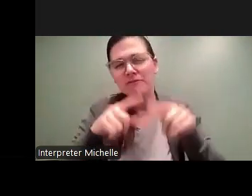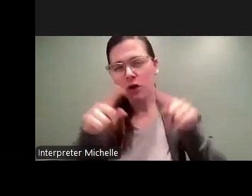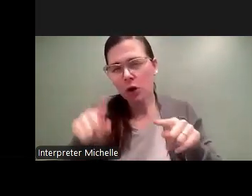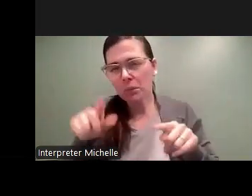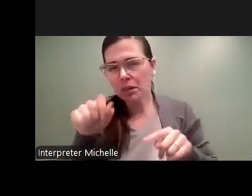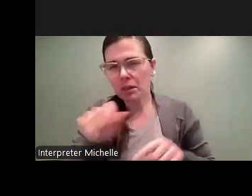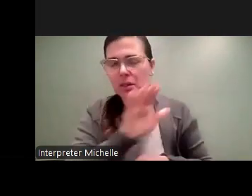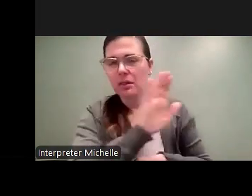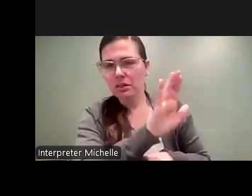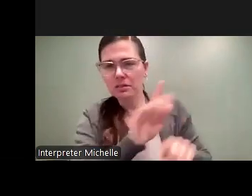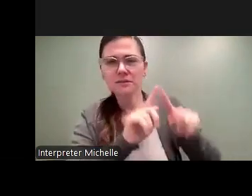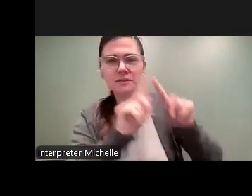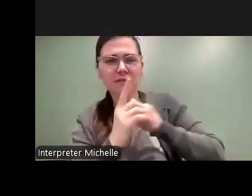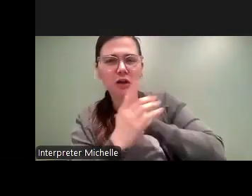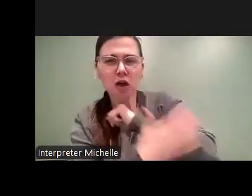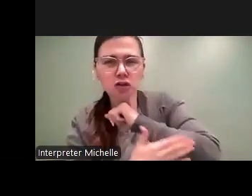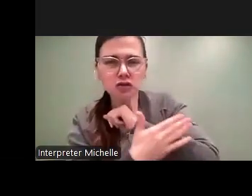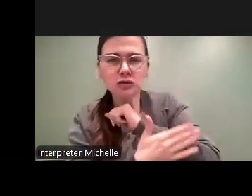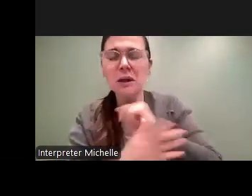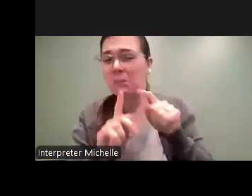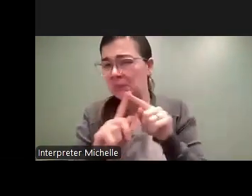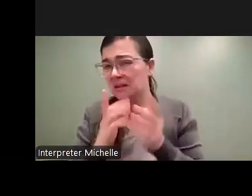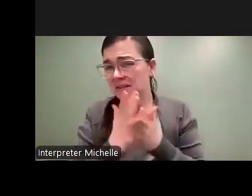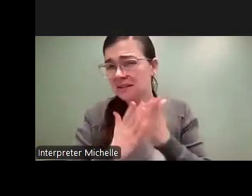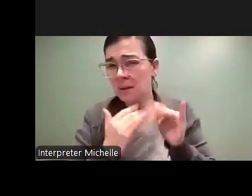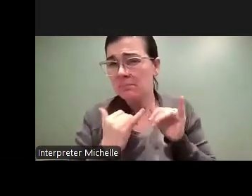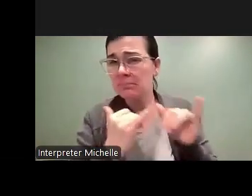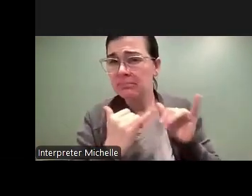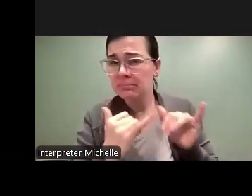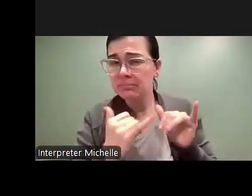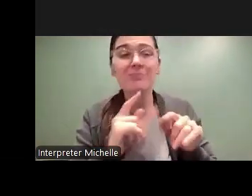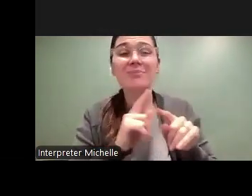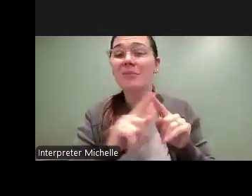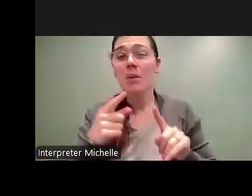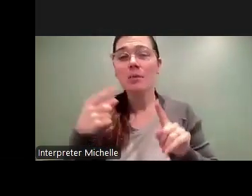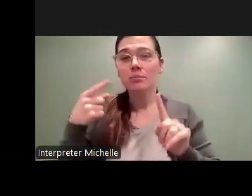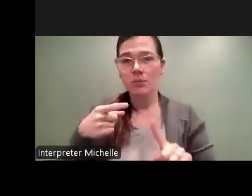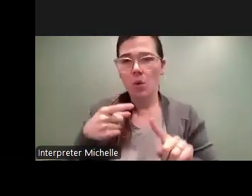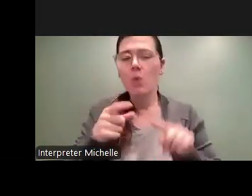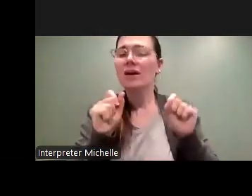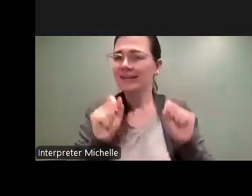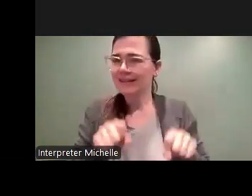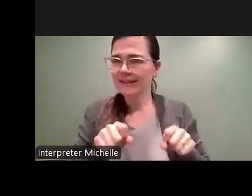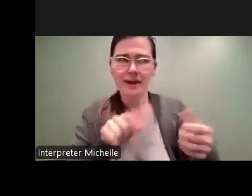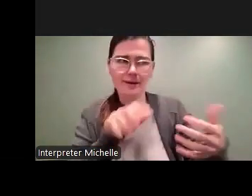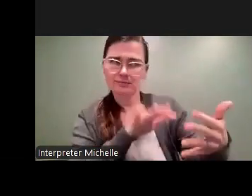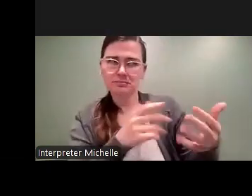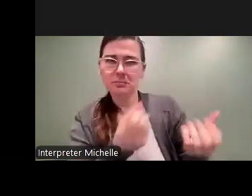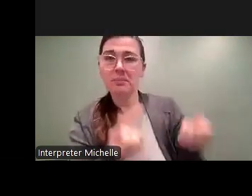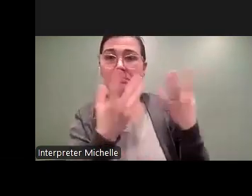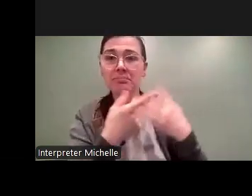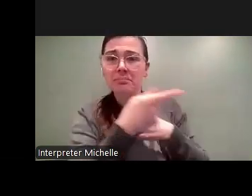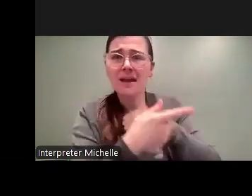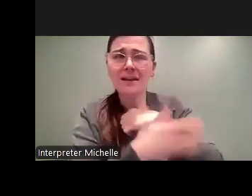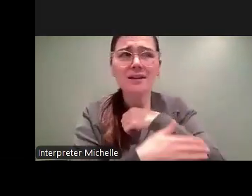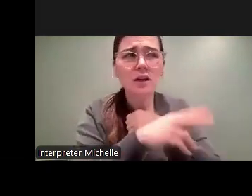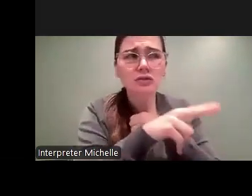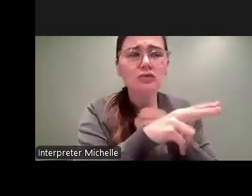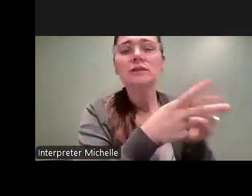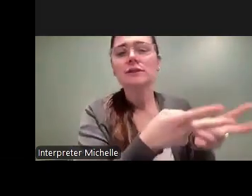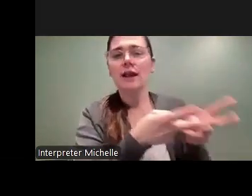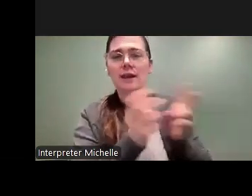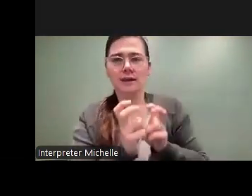think the big picture here is that we could all learn something. Many countries, including our own, can learn something from the success